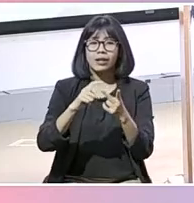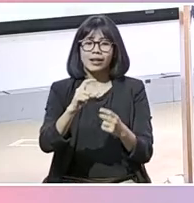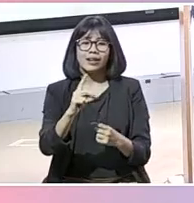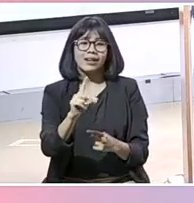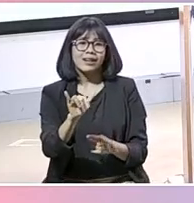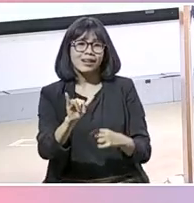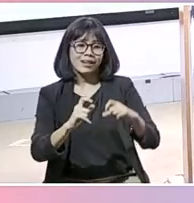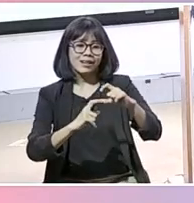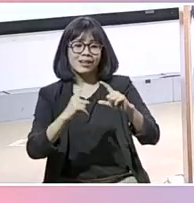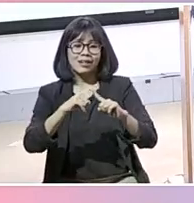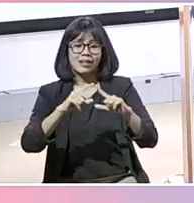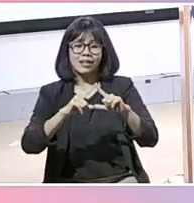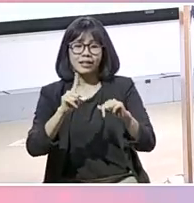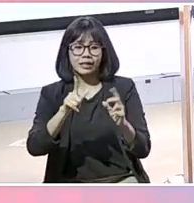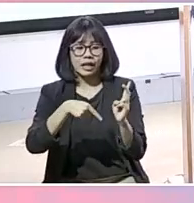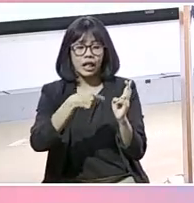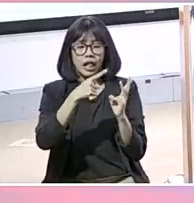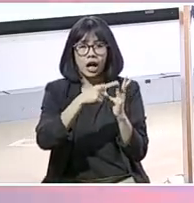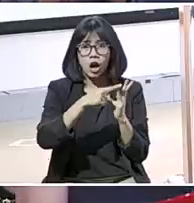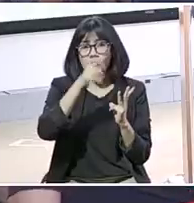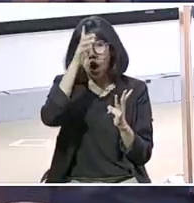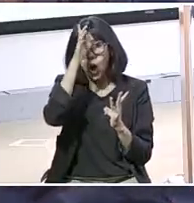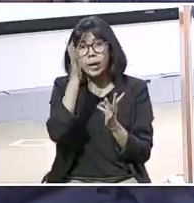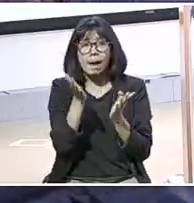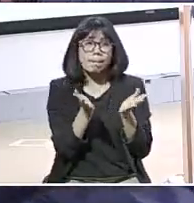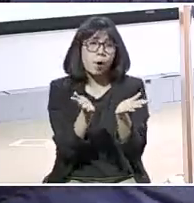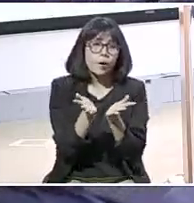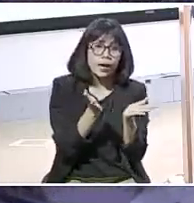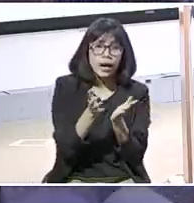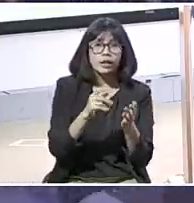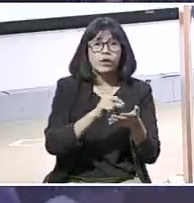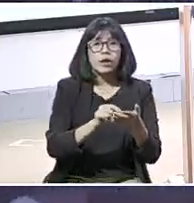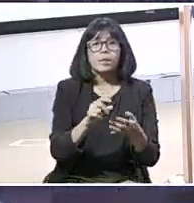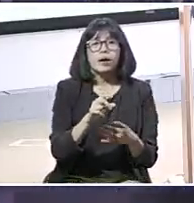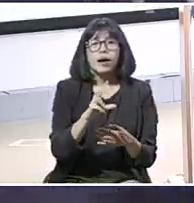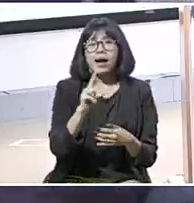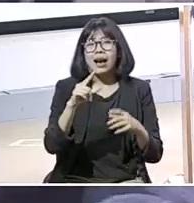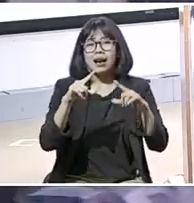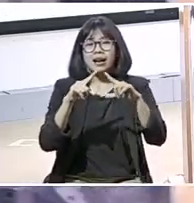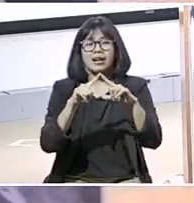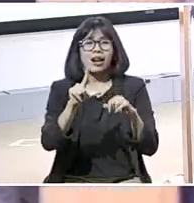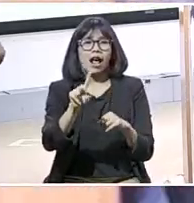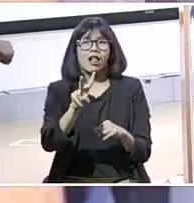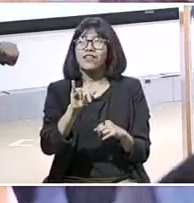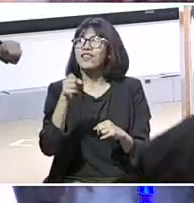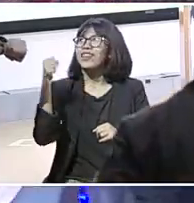also our moderator, Ralphie Nasution, to come on the stage to take a group photo.